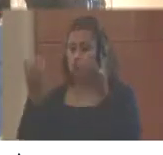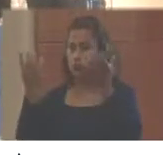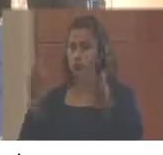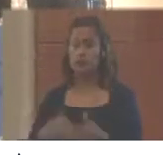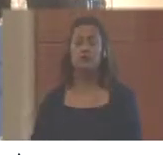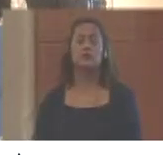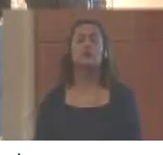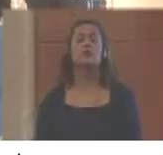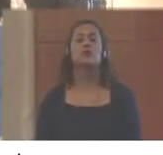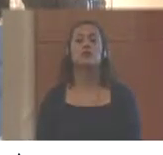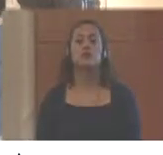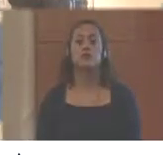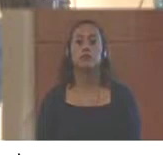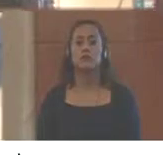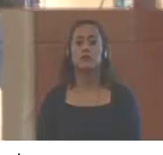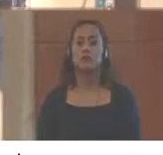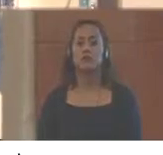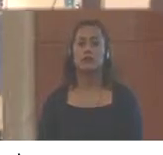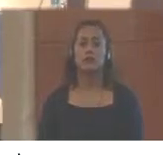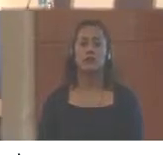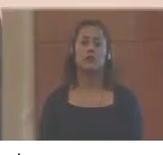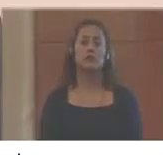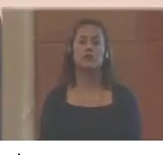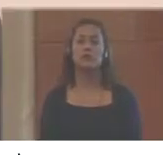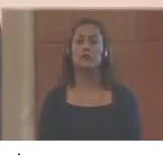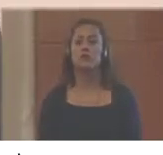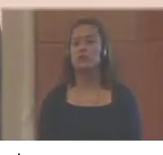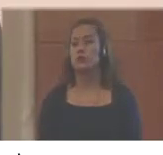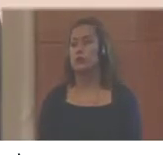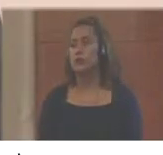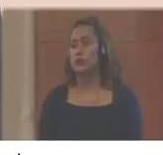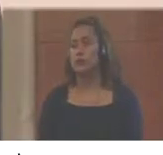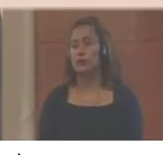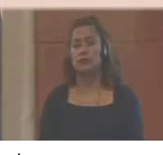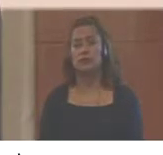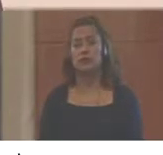Thank you very much. The floor.